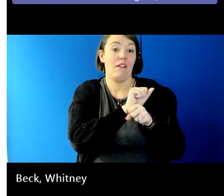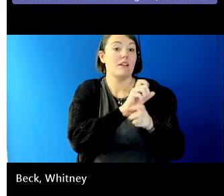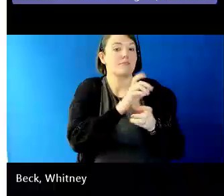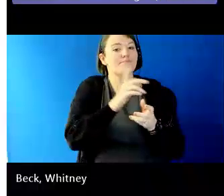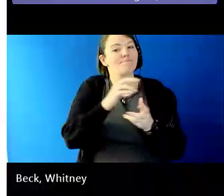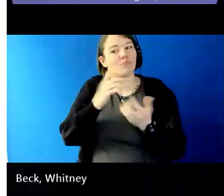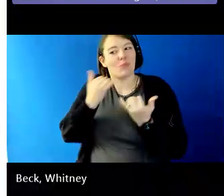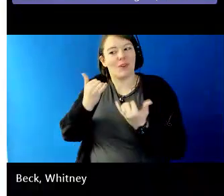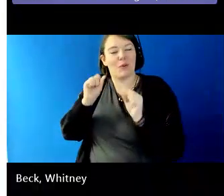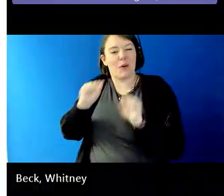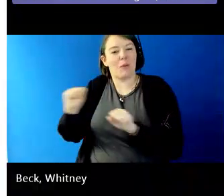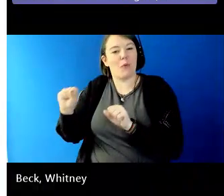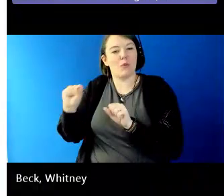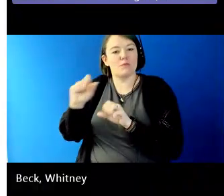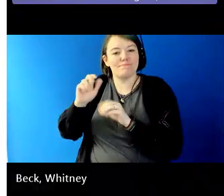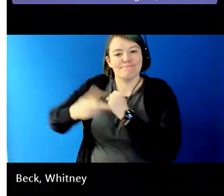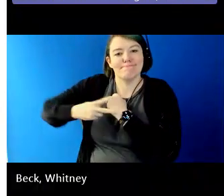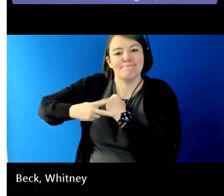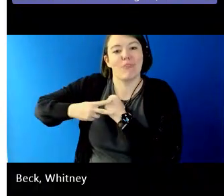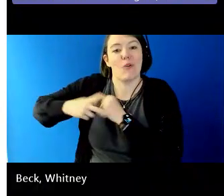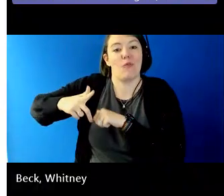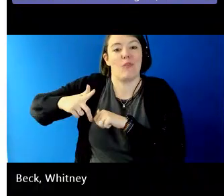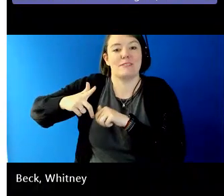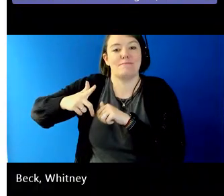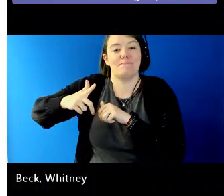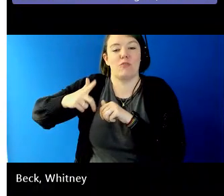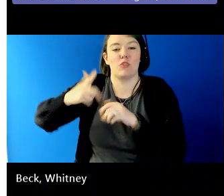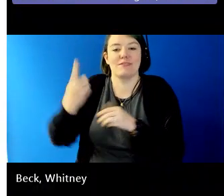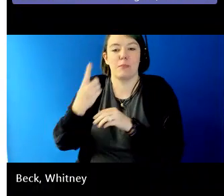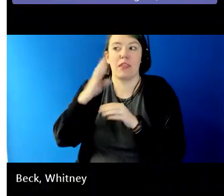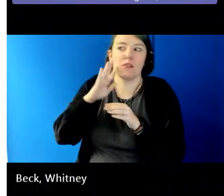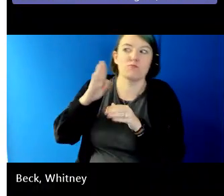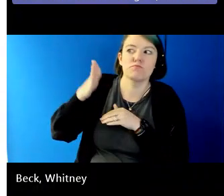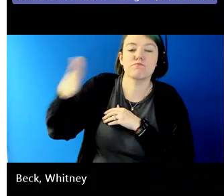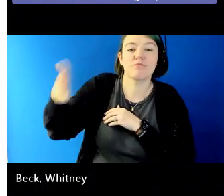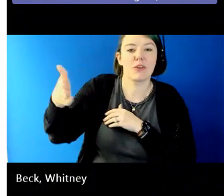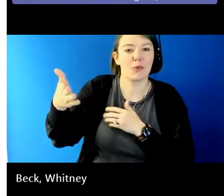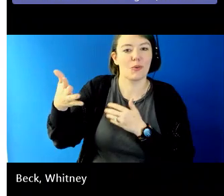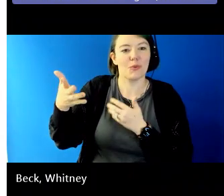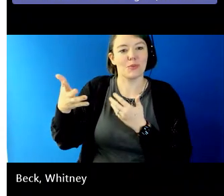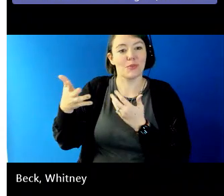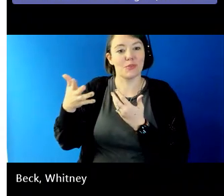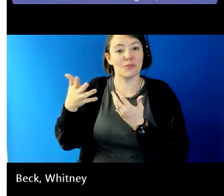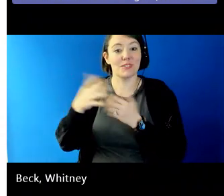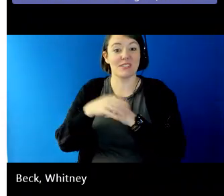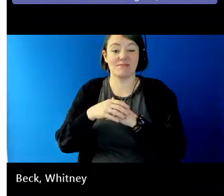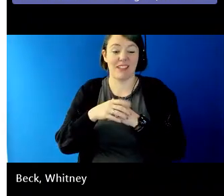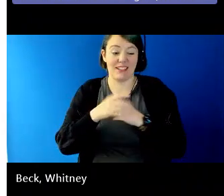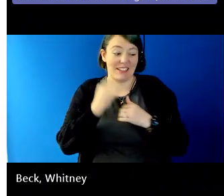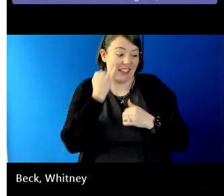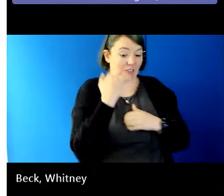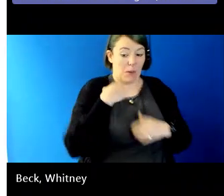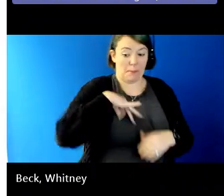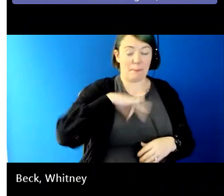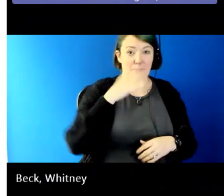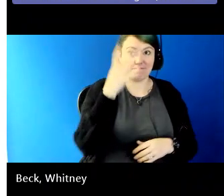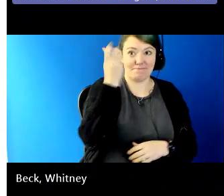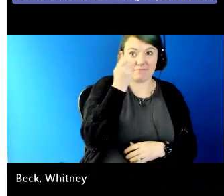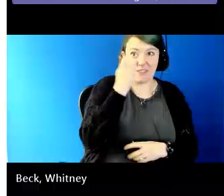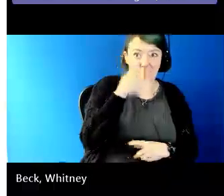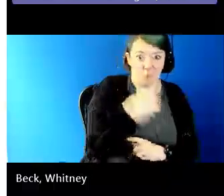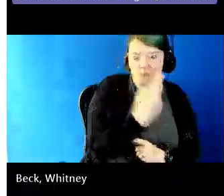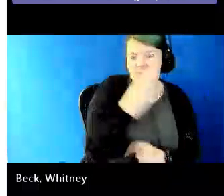and understand it's really simple to promote it within your workplace, which we're excited to talk about shortly. So let's talk about sort